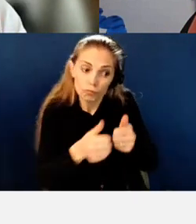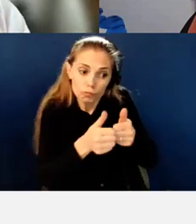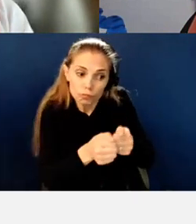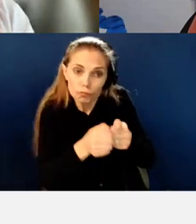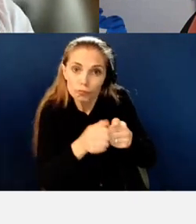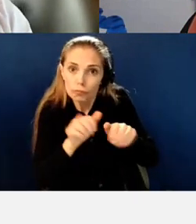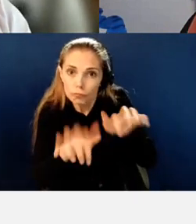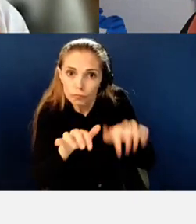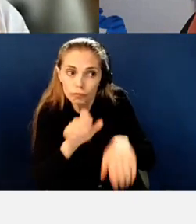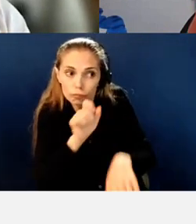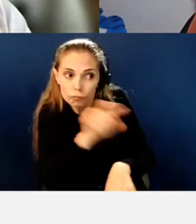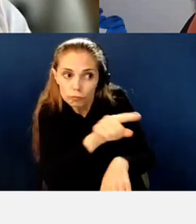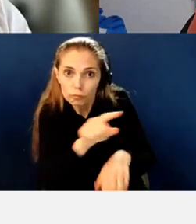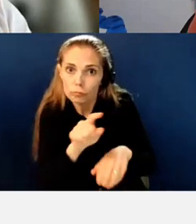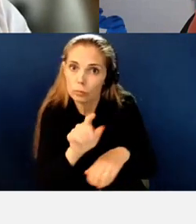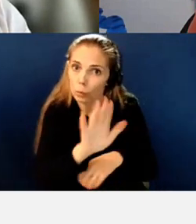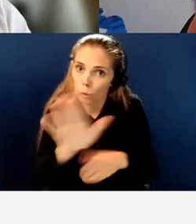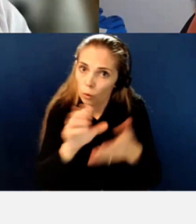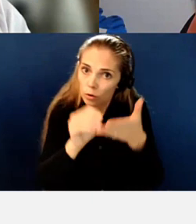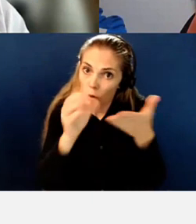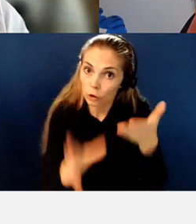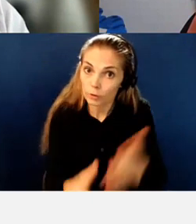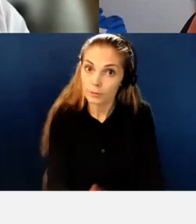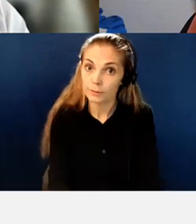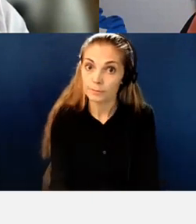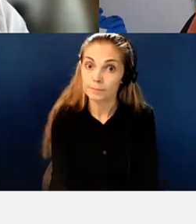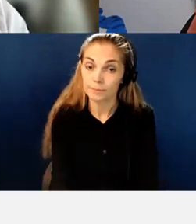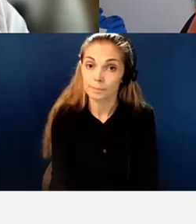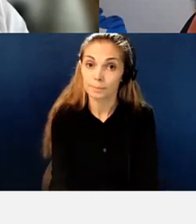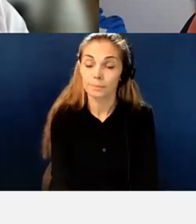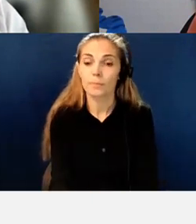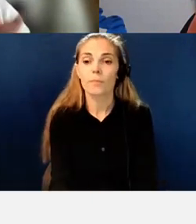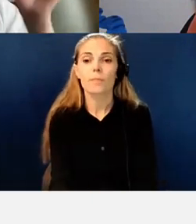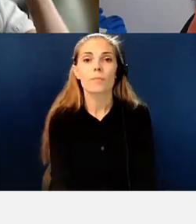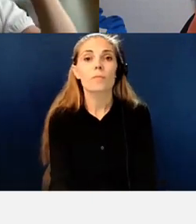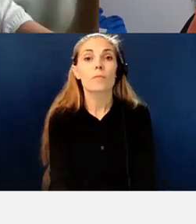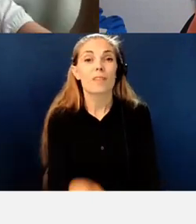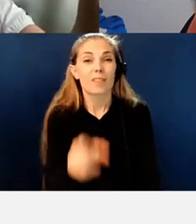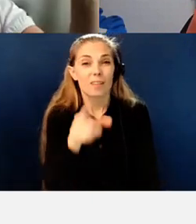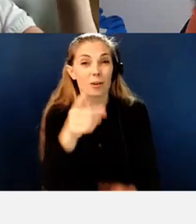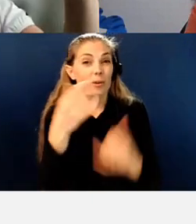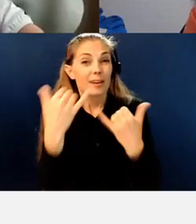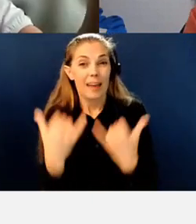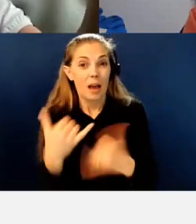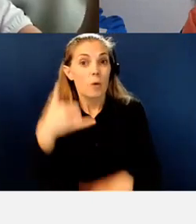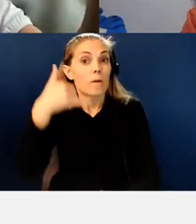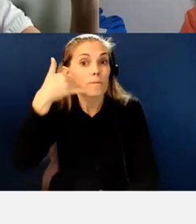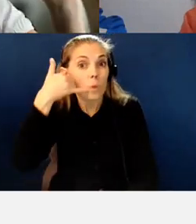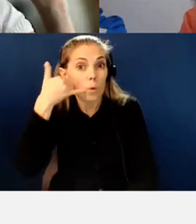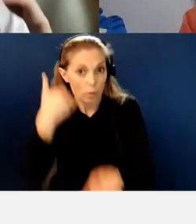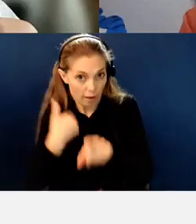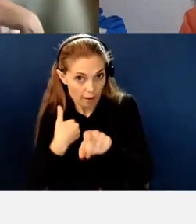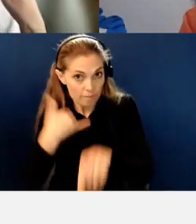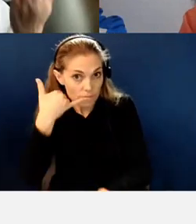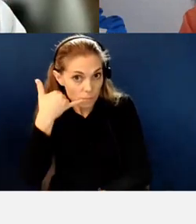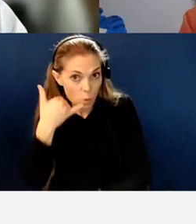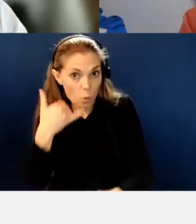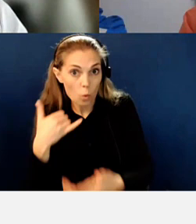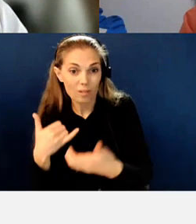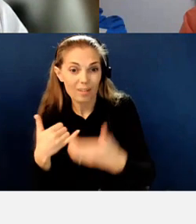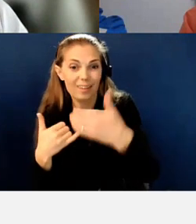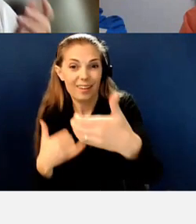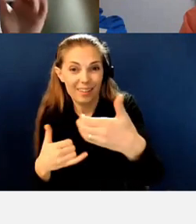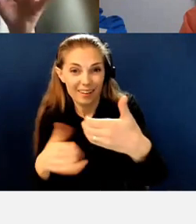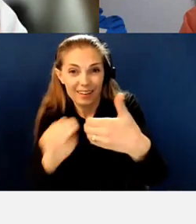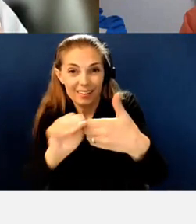options. One, pull out your phone. If you have a phone in front of you somewhere, scan the QR code. It's going to take you directly